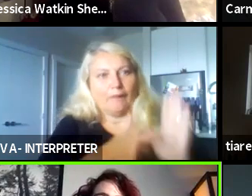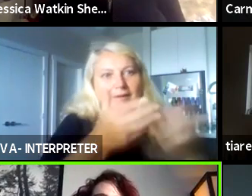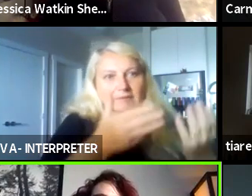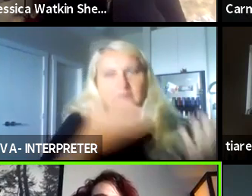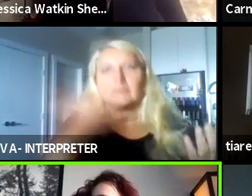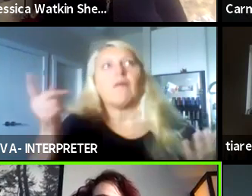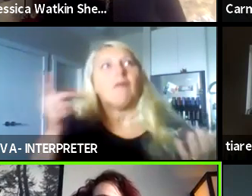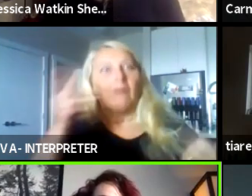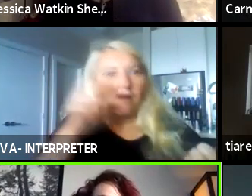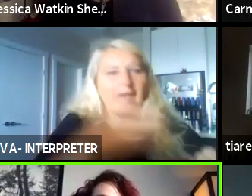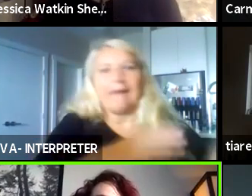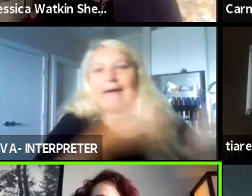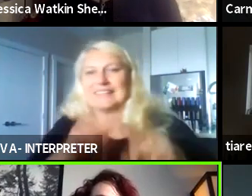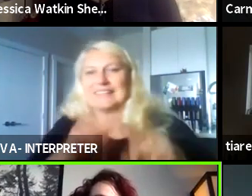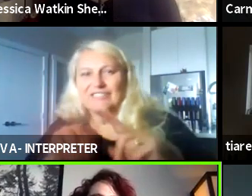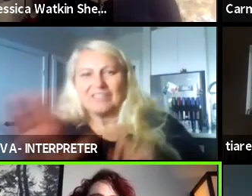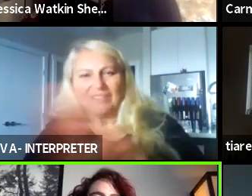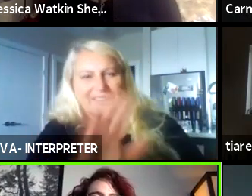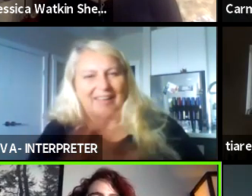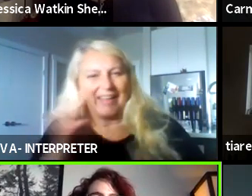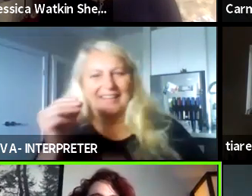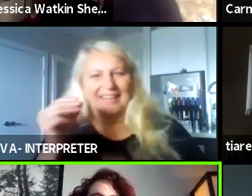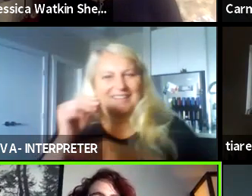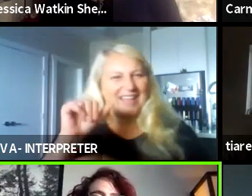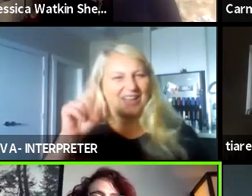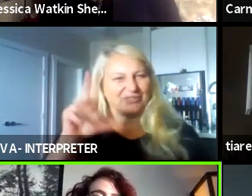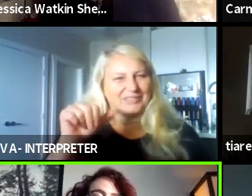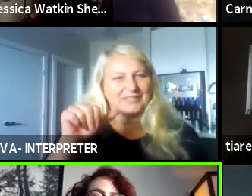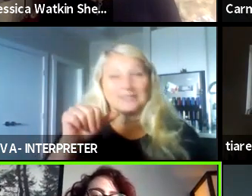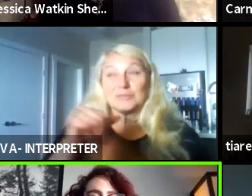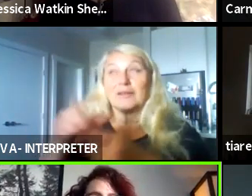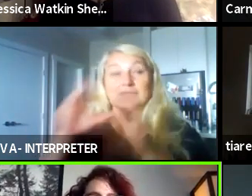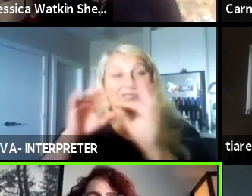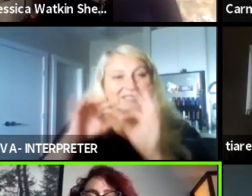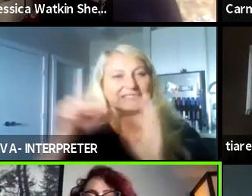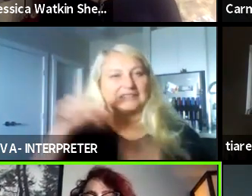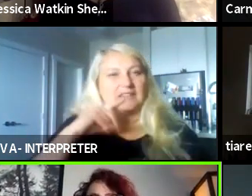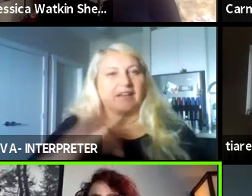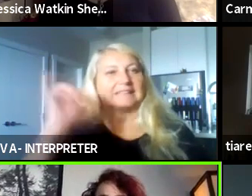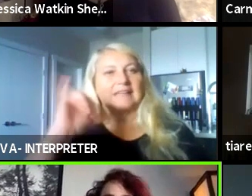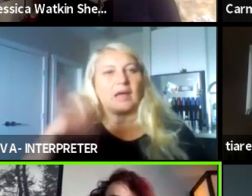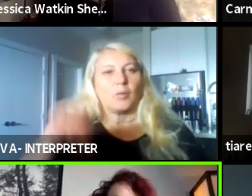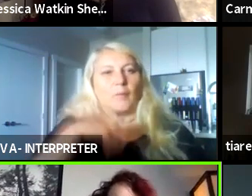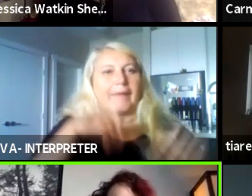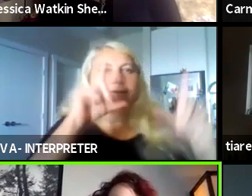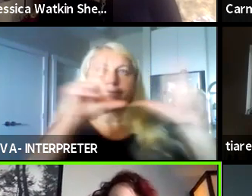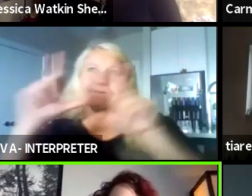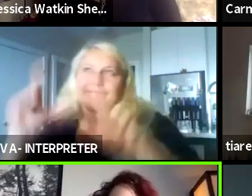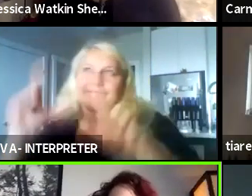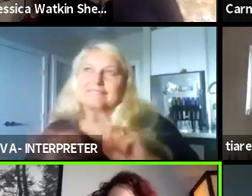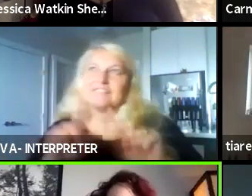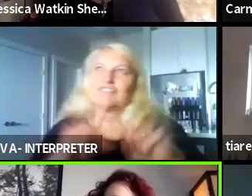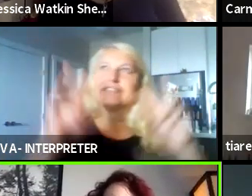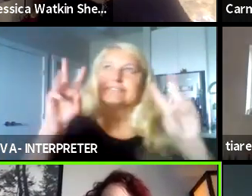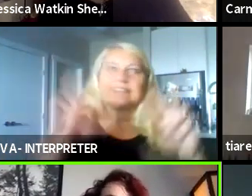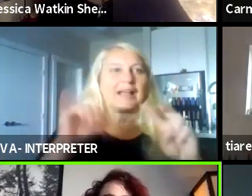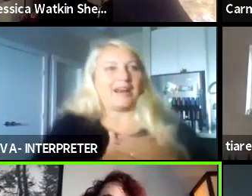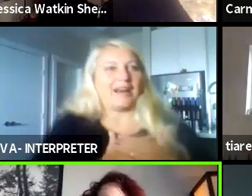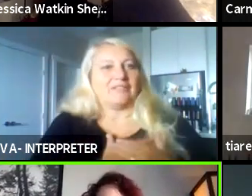really love what Andrea said about love and like the idea of this being a practice of love storying is like,